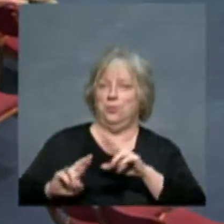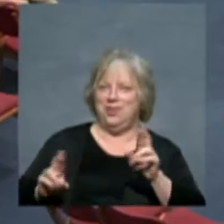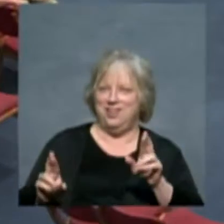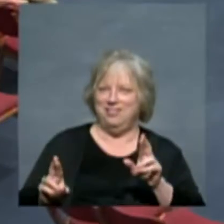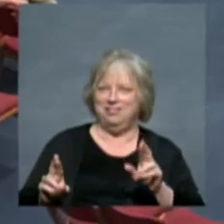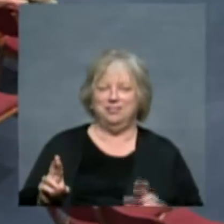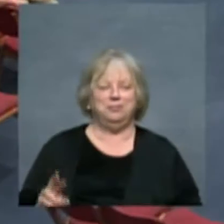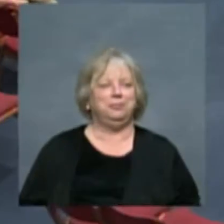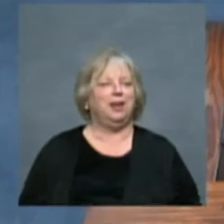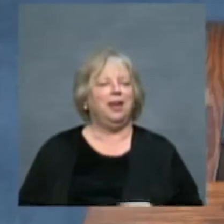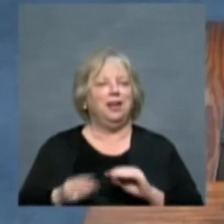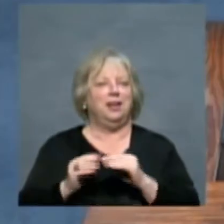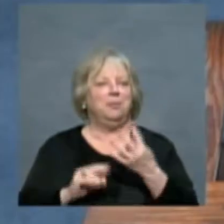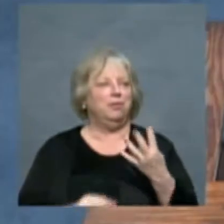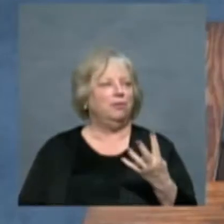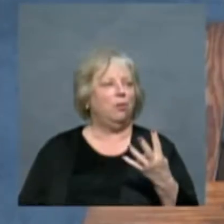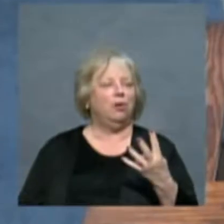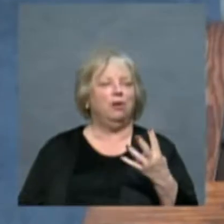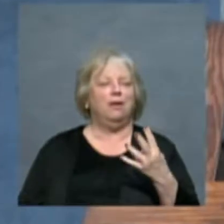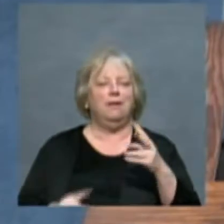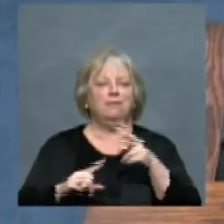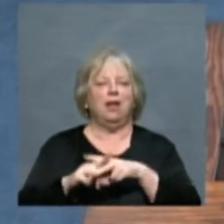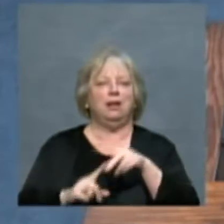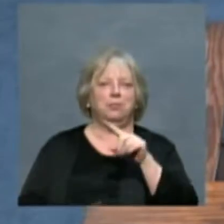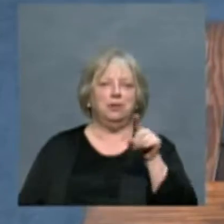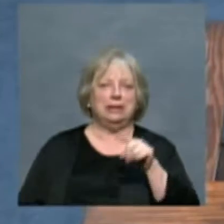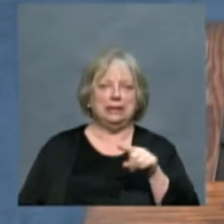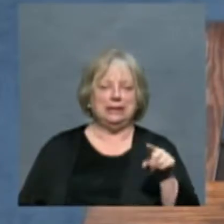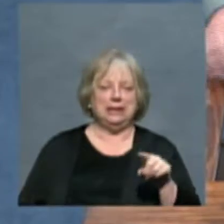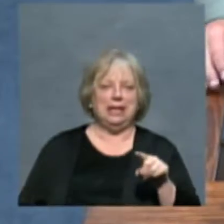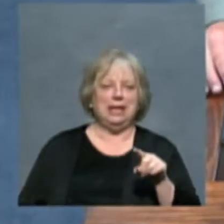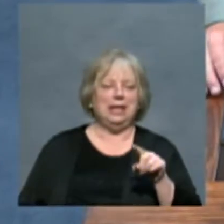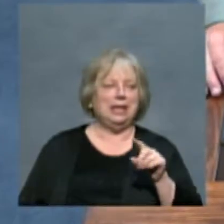ready. Item number 4, file number Z